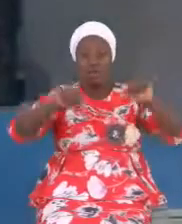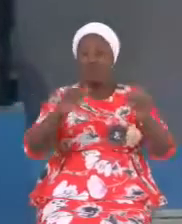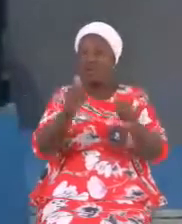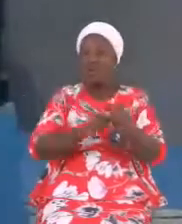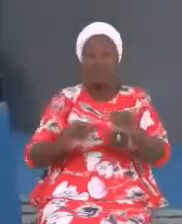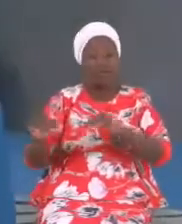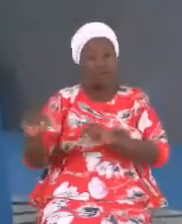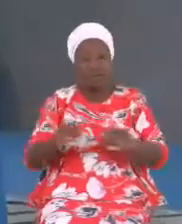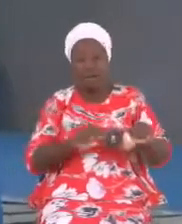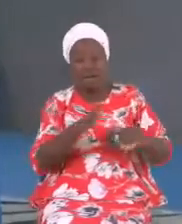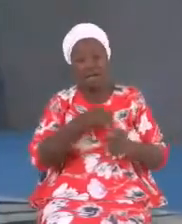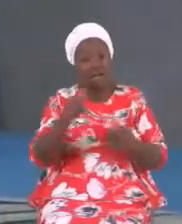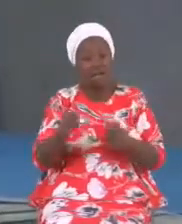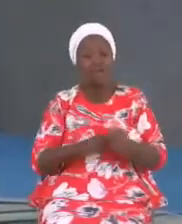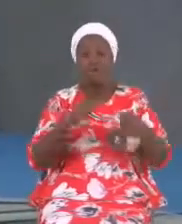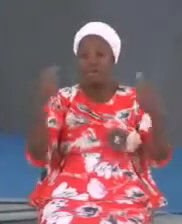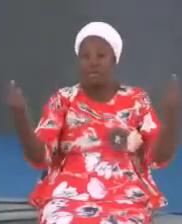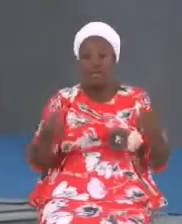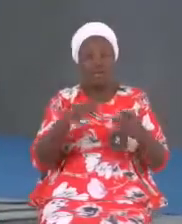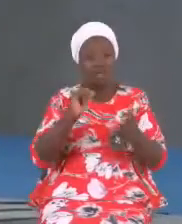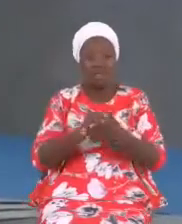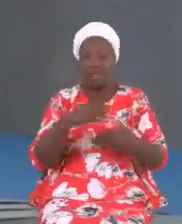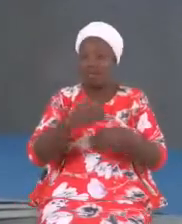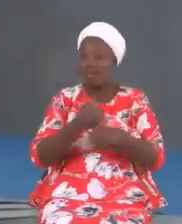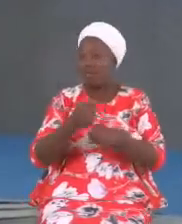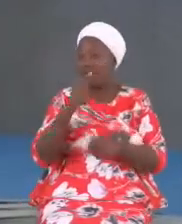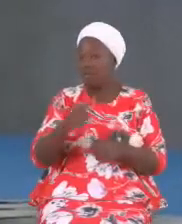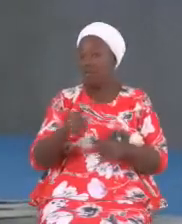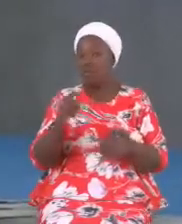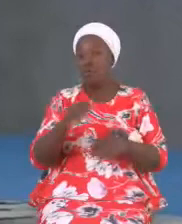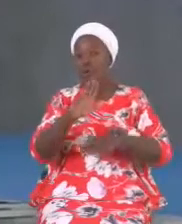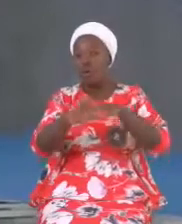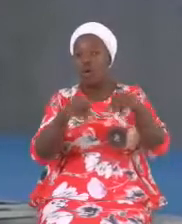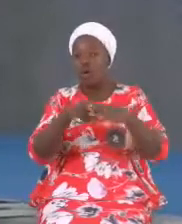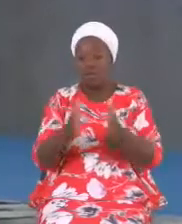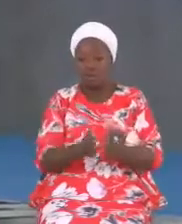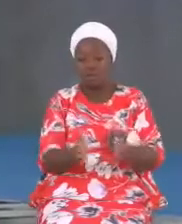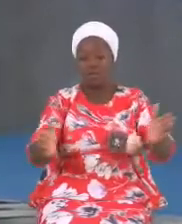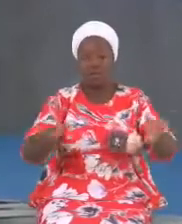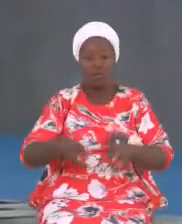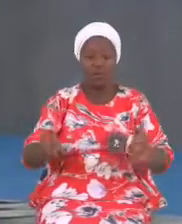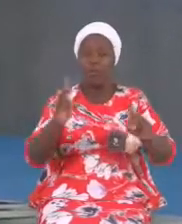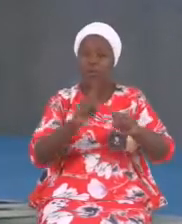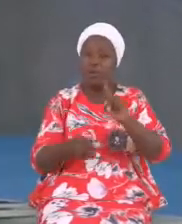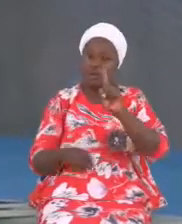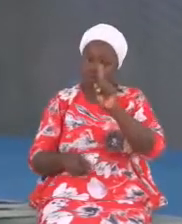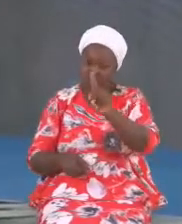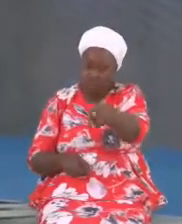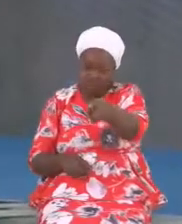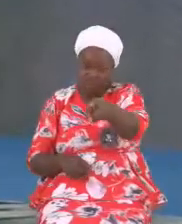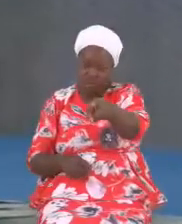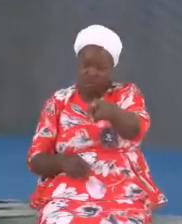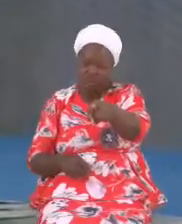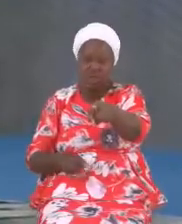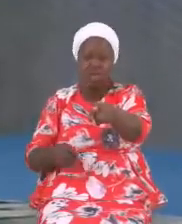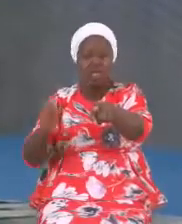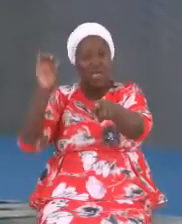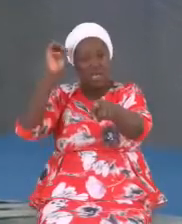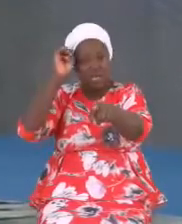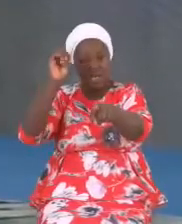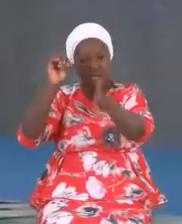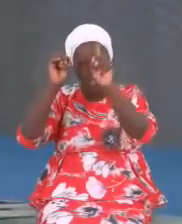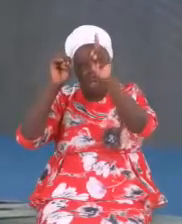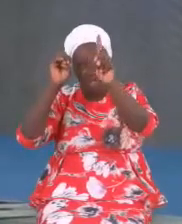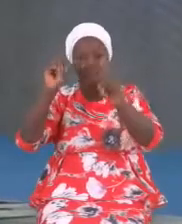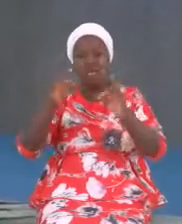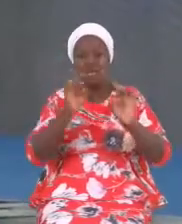every sin that makes you walk in the broad way. But you, he hates your sin.